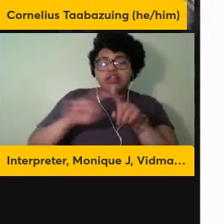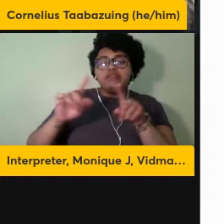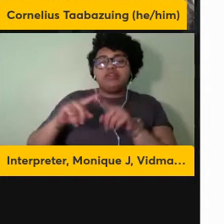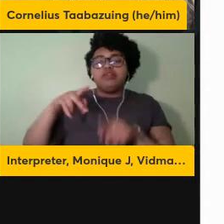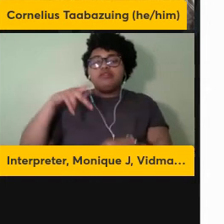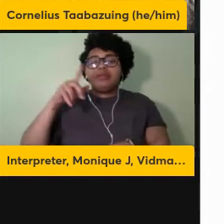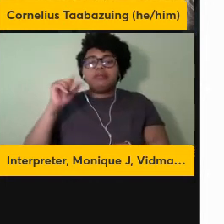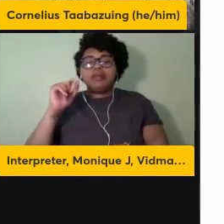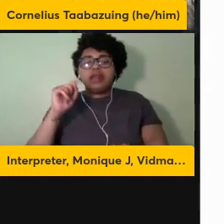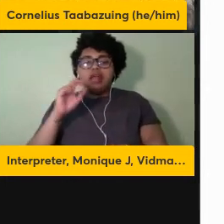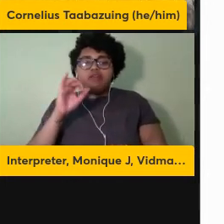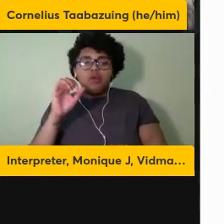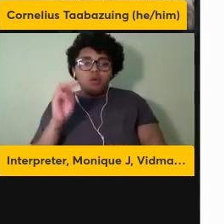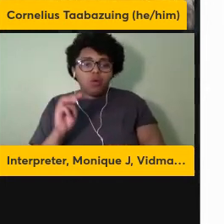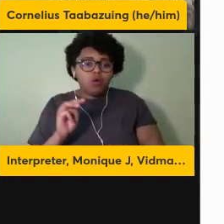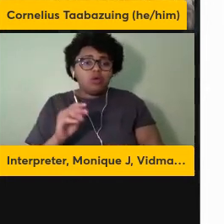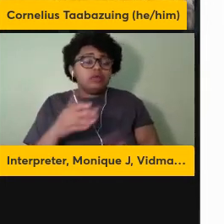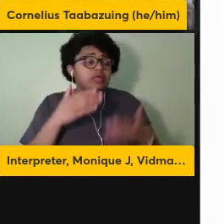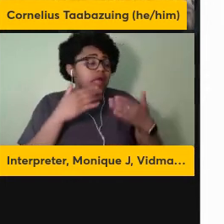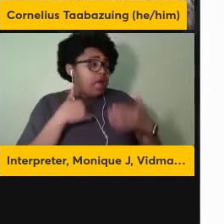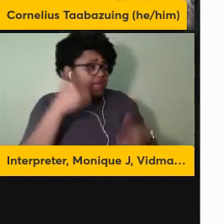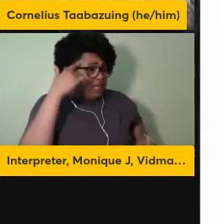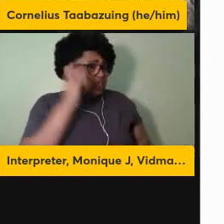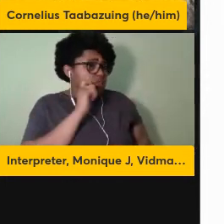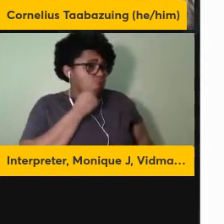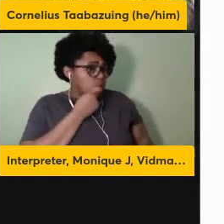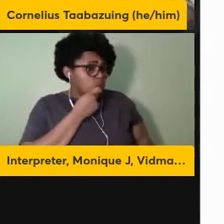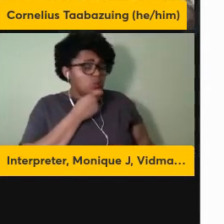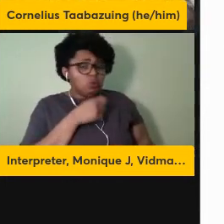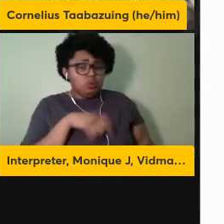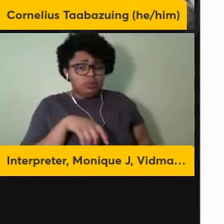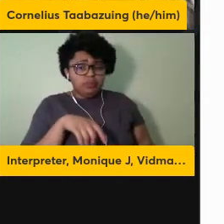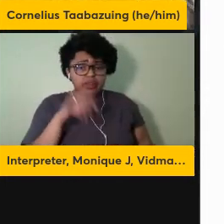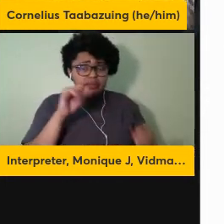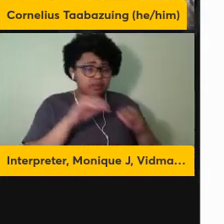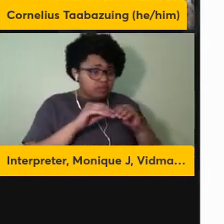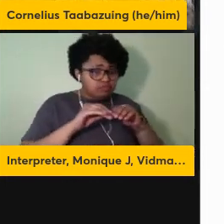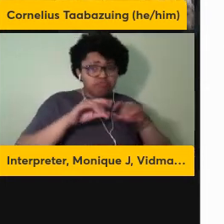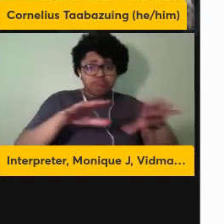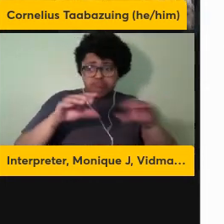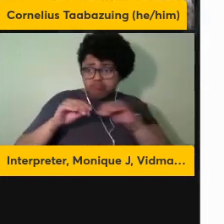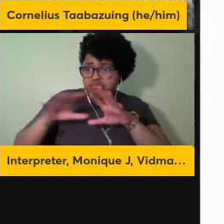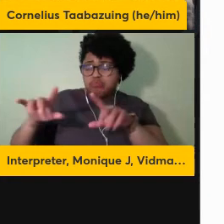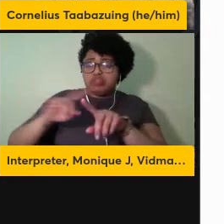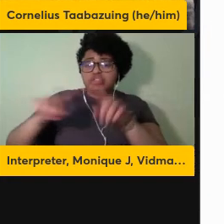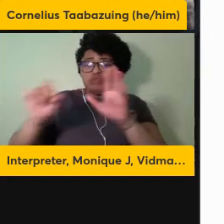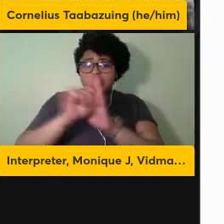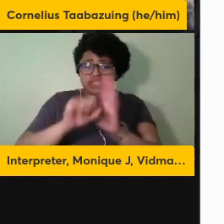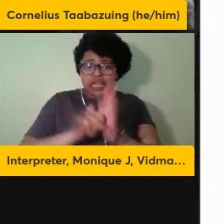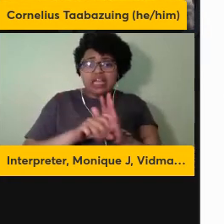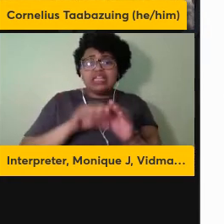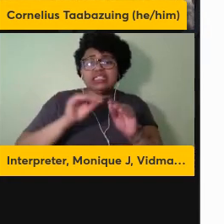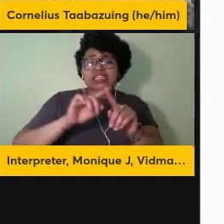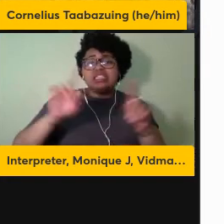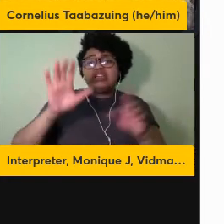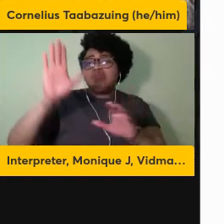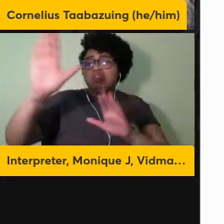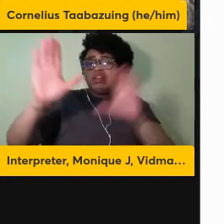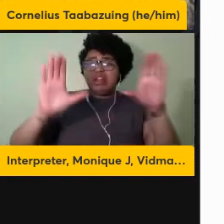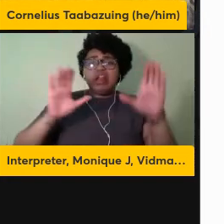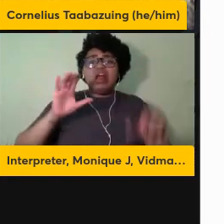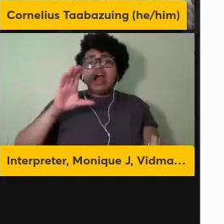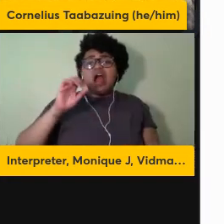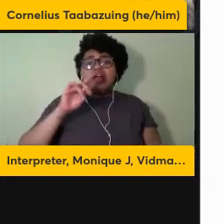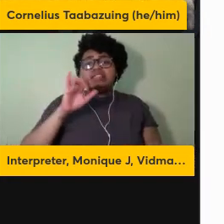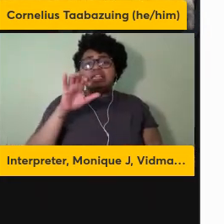cool that this initiative has been able to span different states and even different continents, as we just saw. And it's really an honor to sort